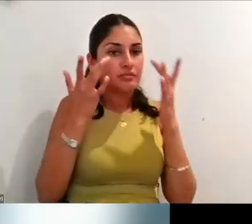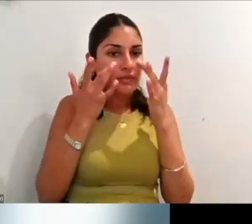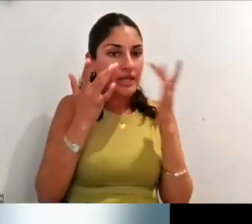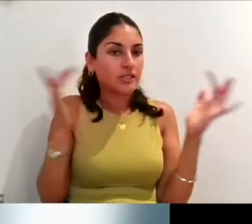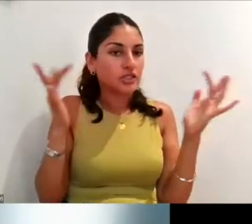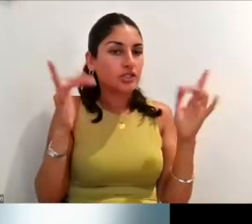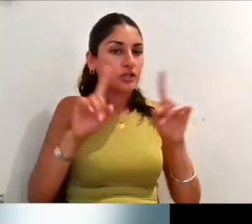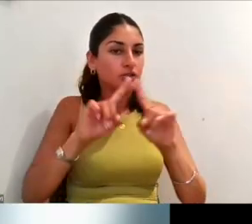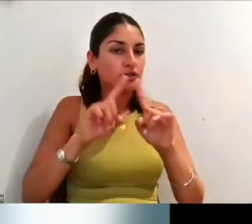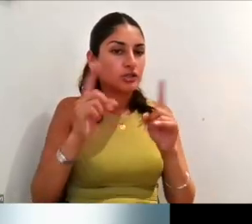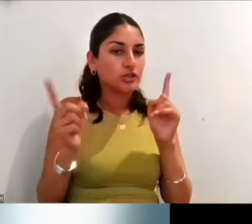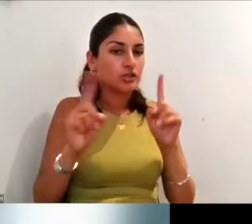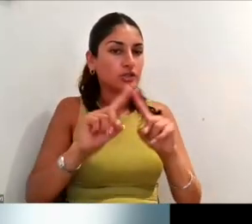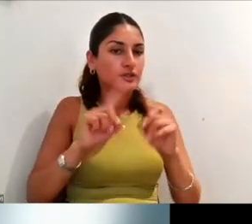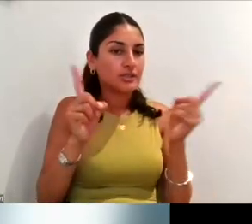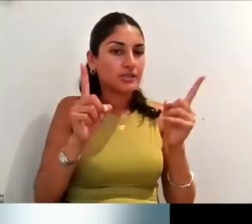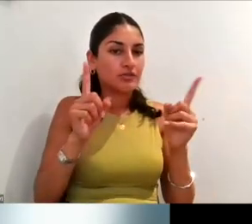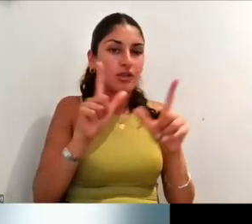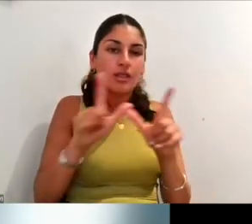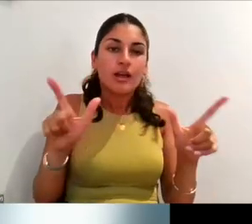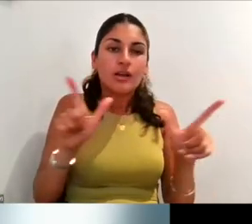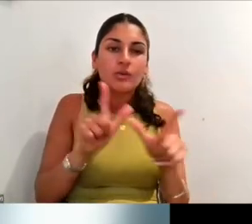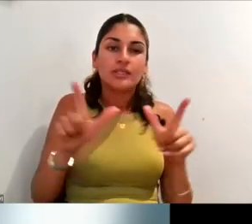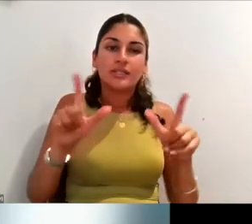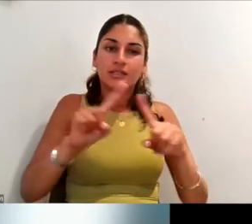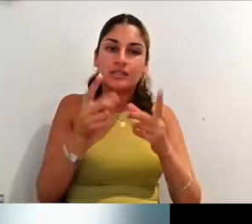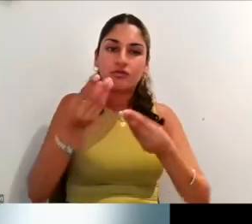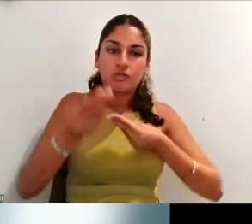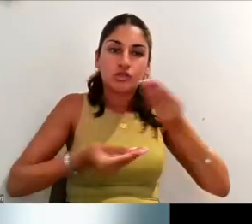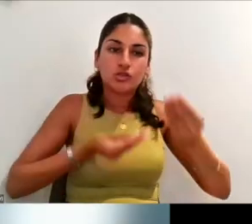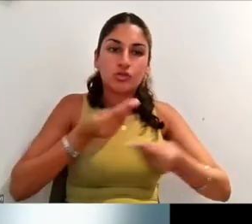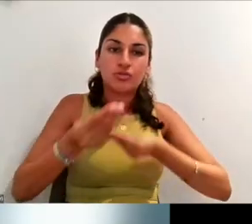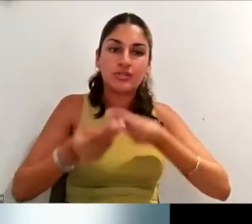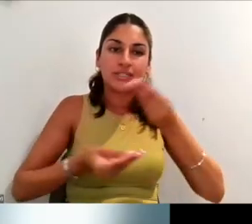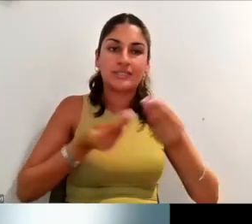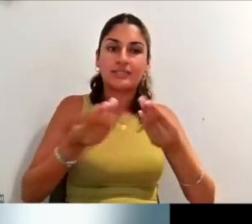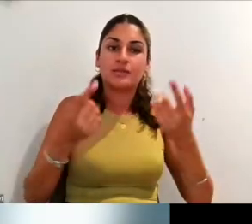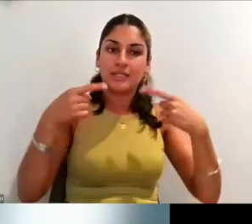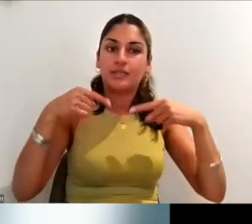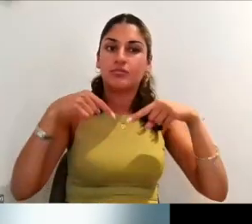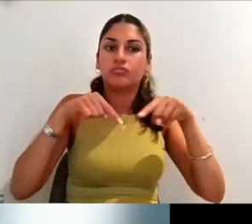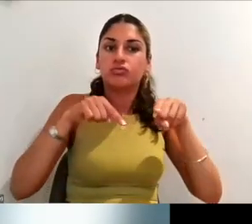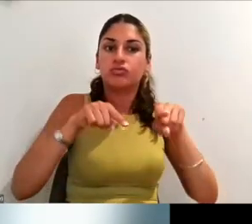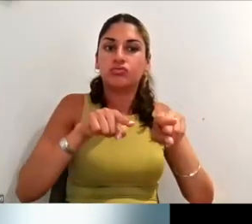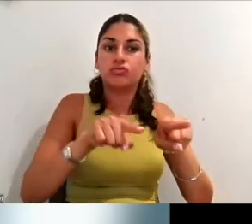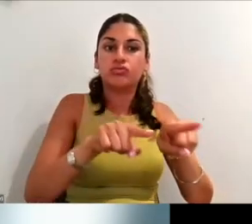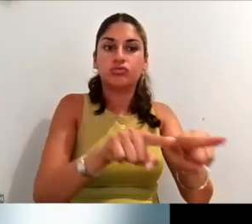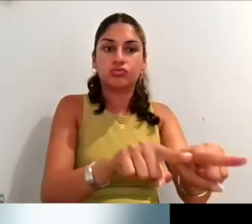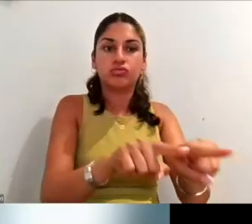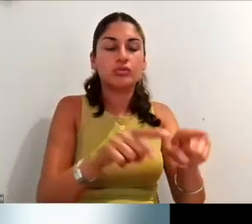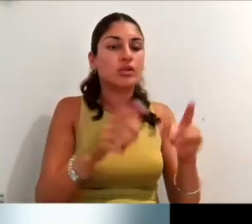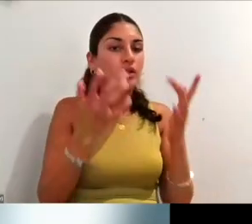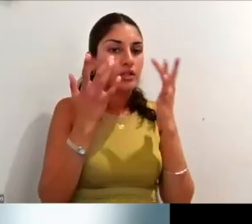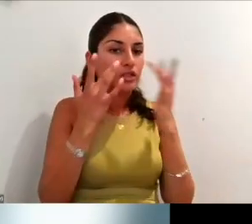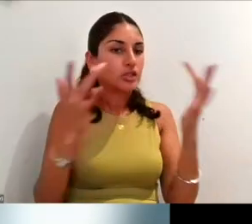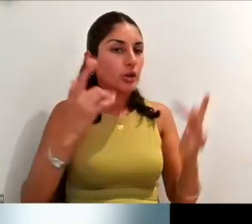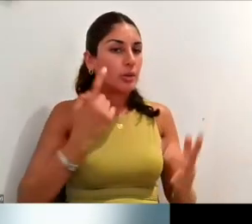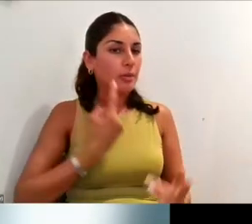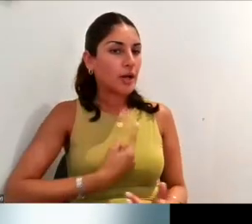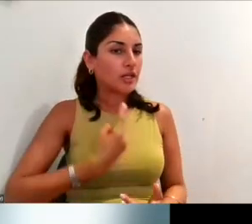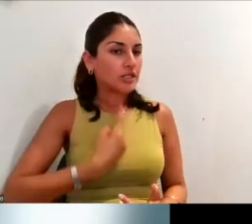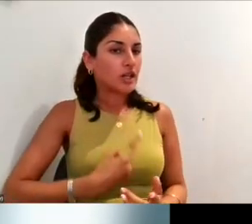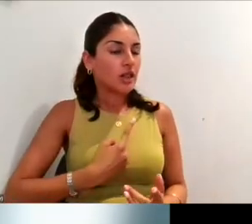languages and stories to be both universal and personal. And it really gives a